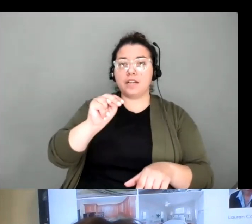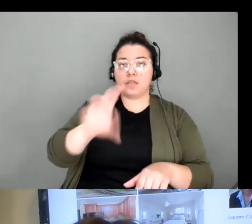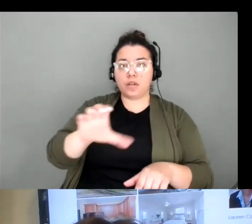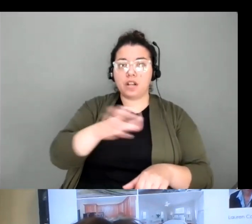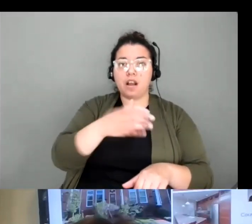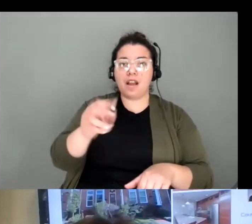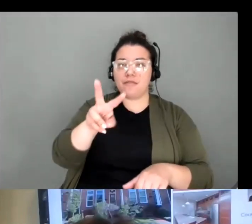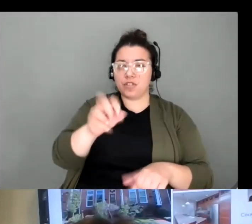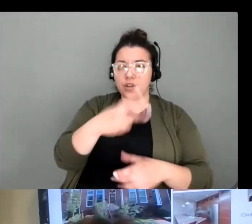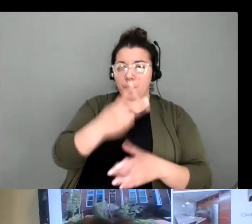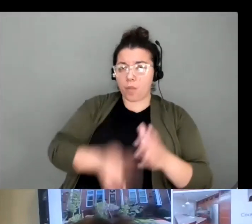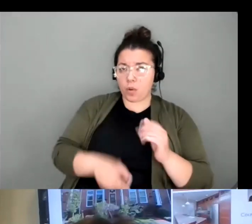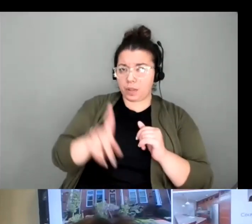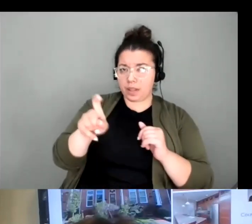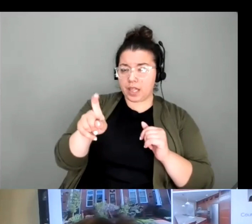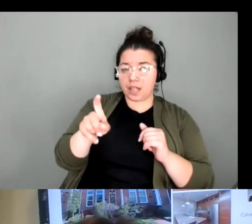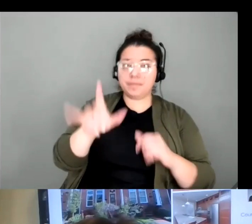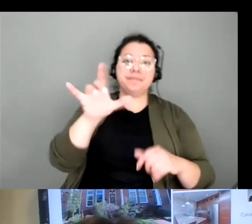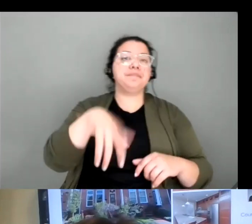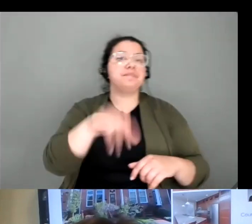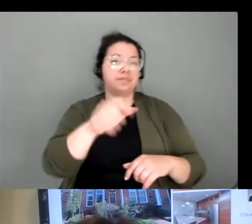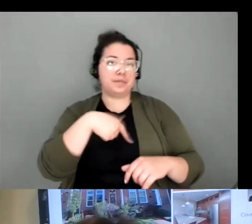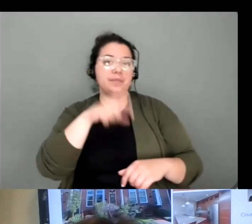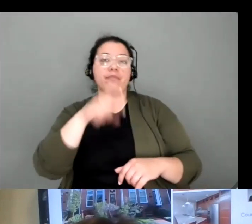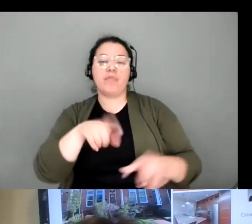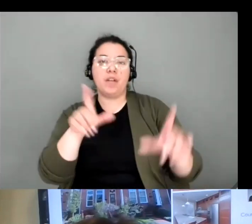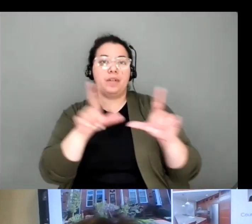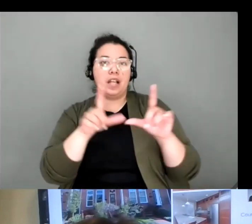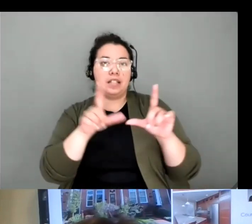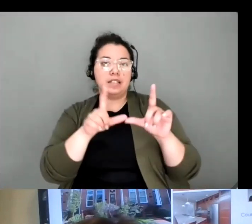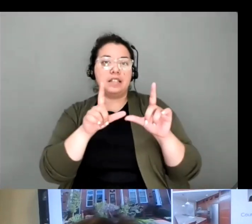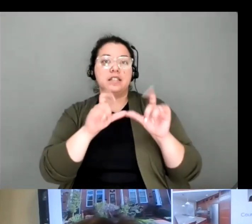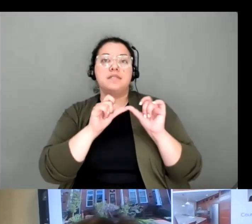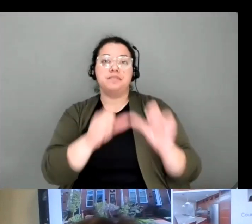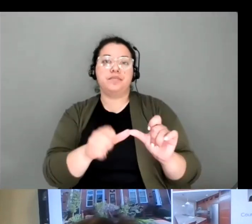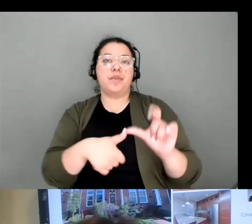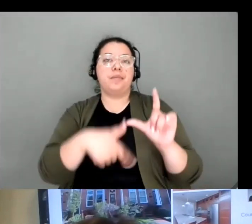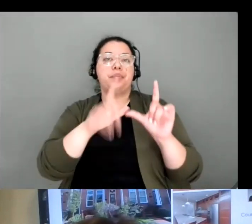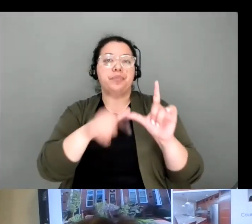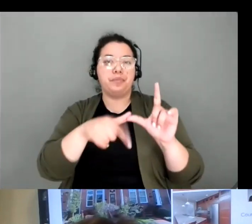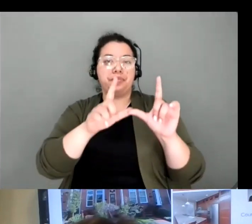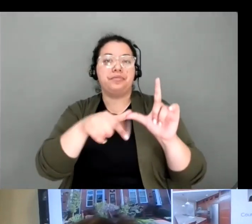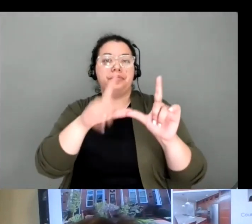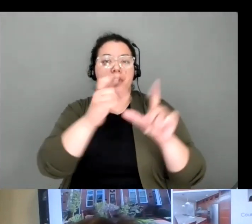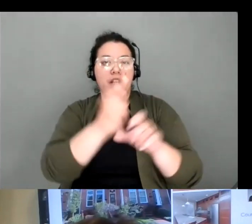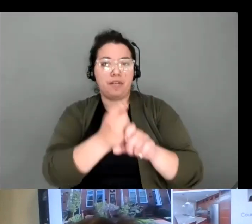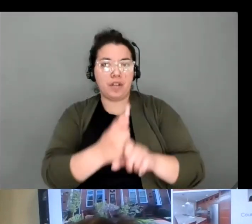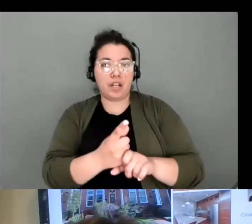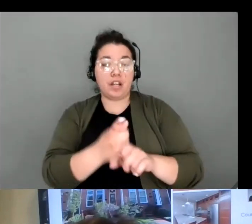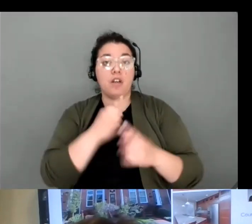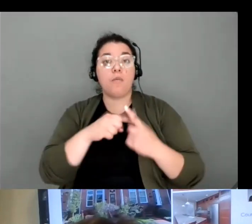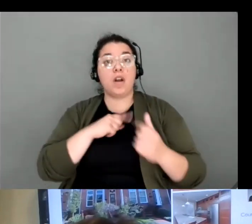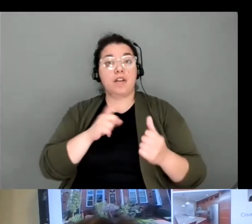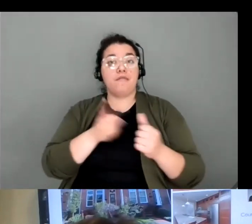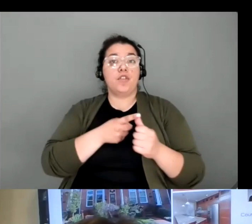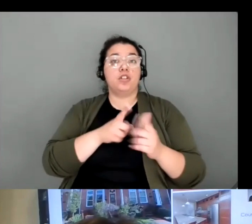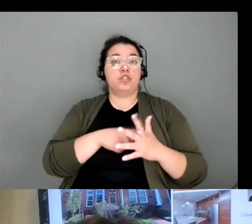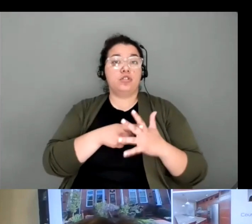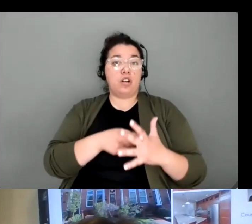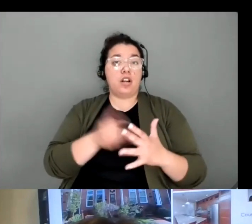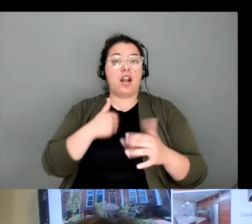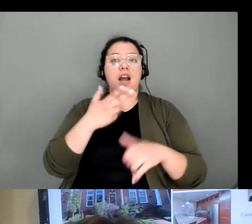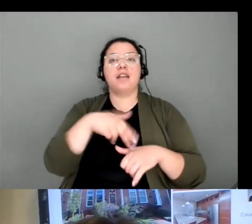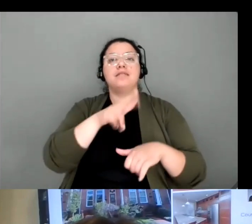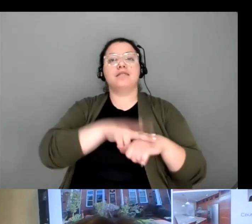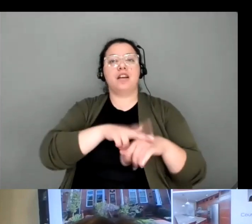does that work? I have to go through licensing every year. So when I first got into the business, I had to take a test, a national test, and then I had to